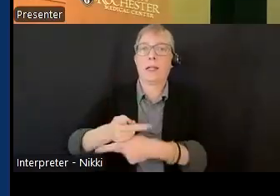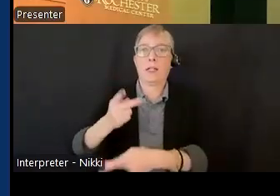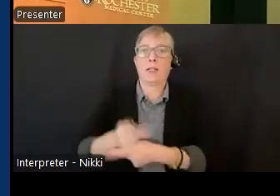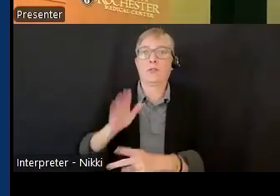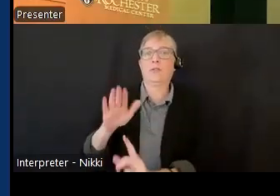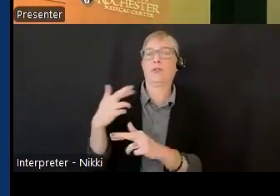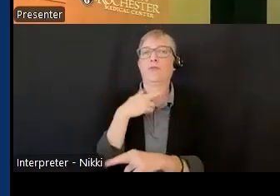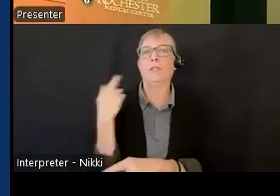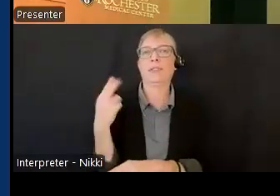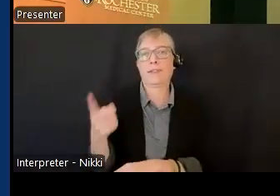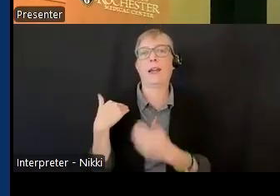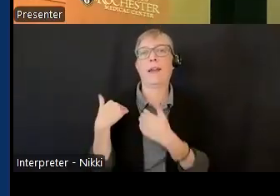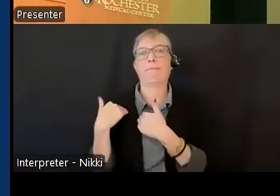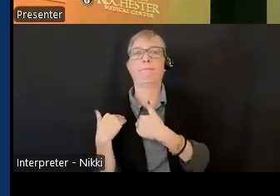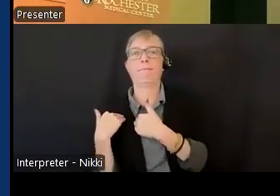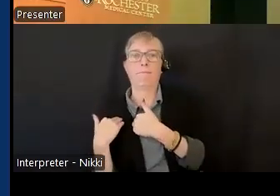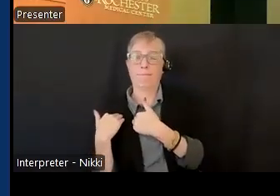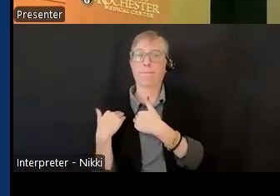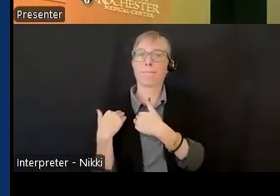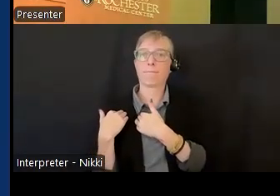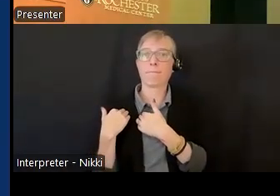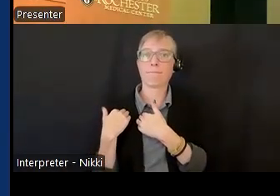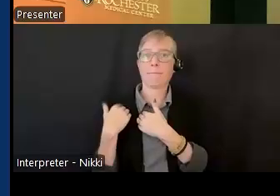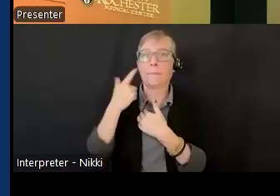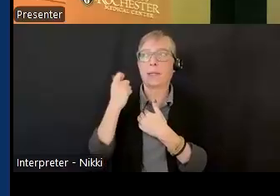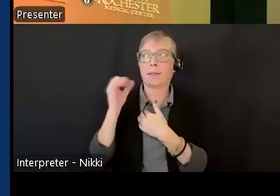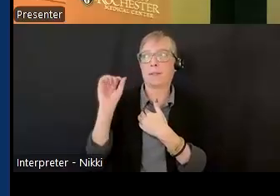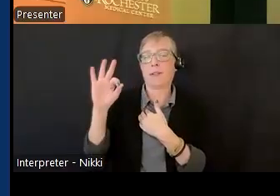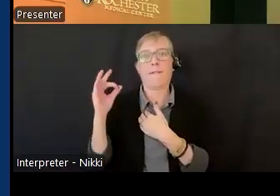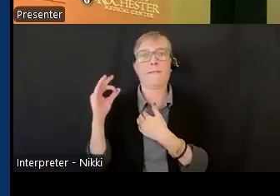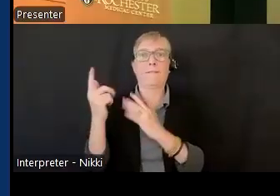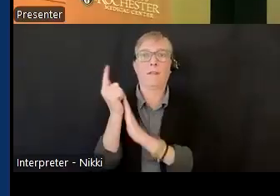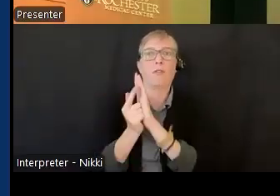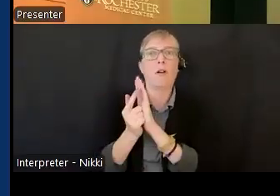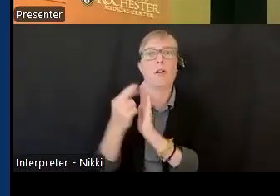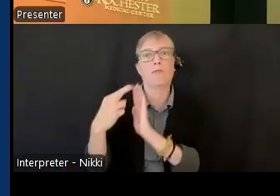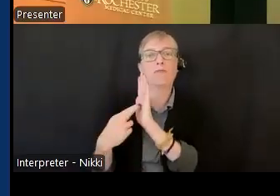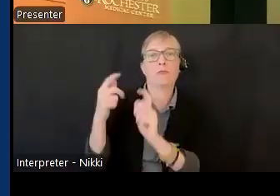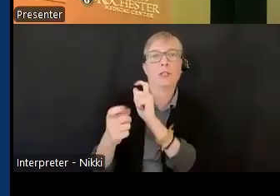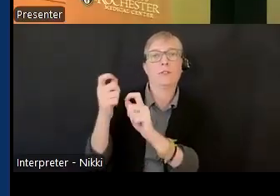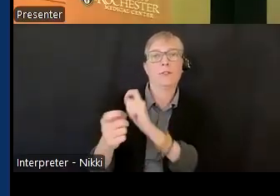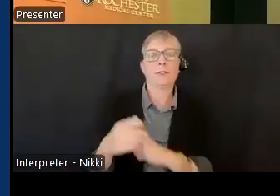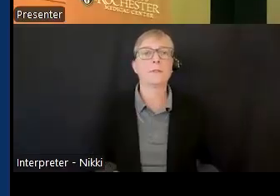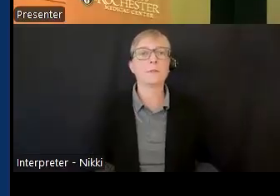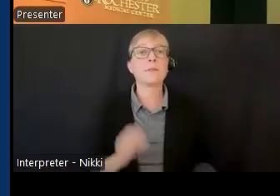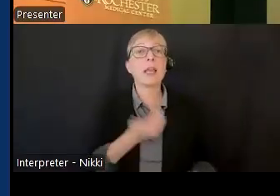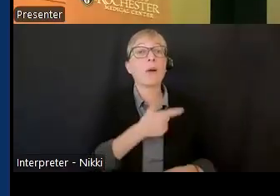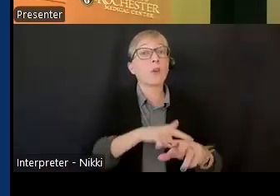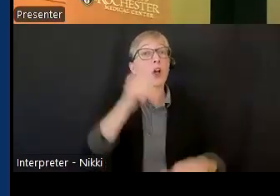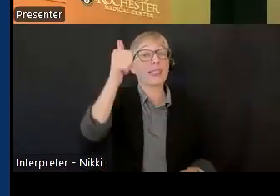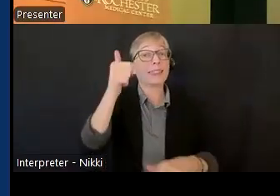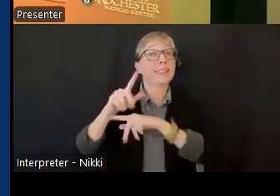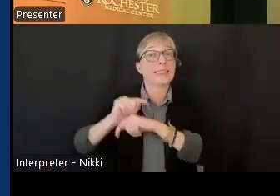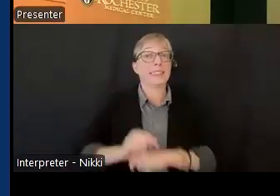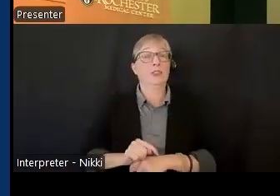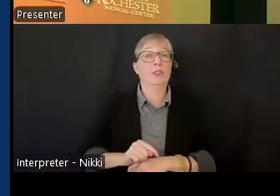shouldering in the context of these regulatory changes. Our longest tenured clinician, Charles